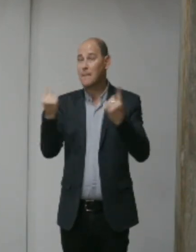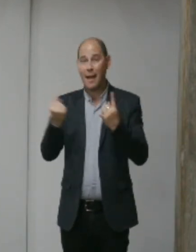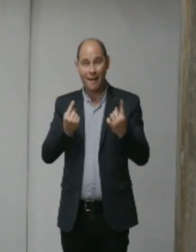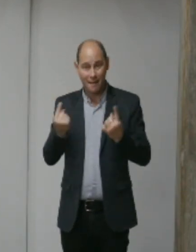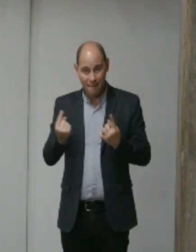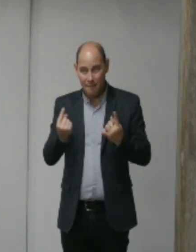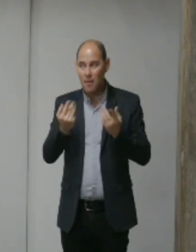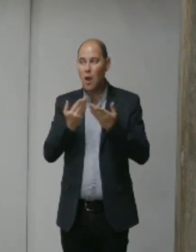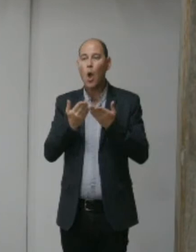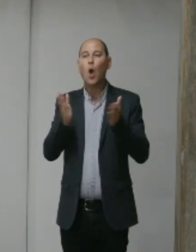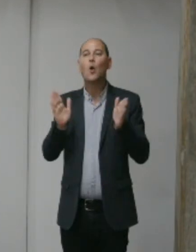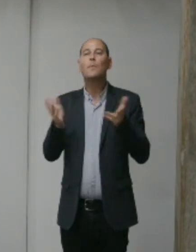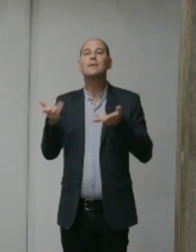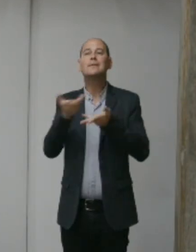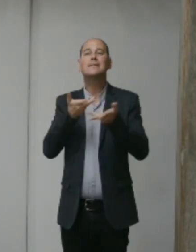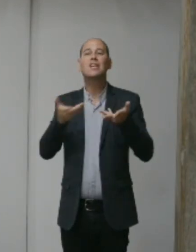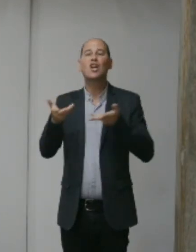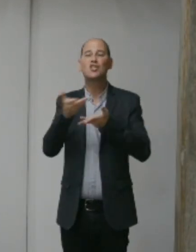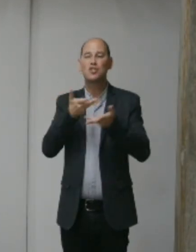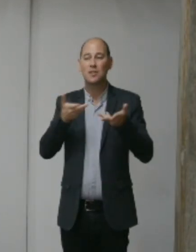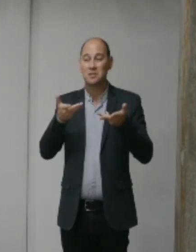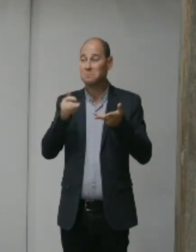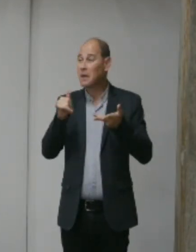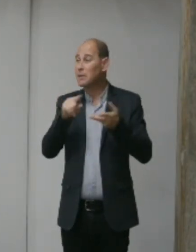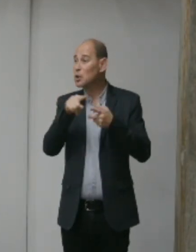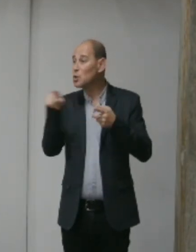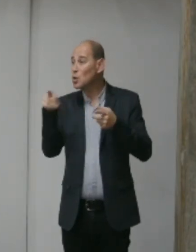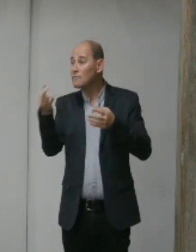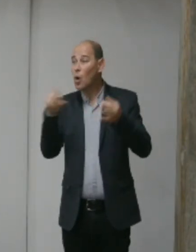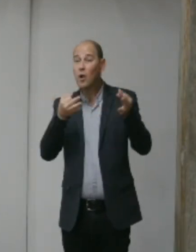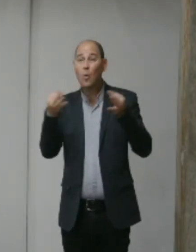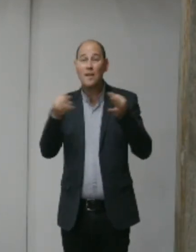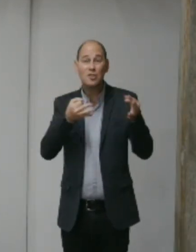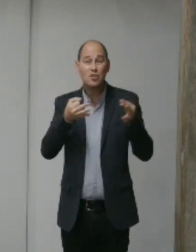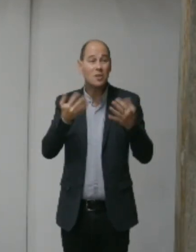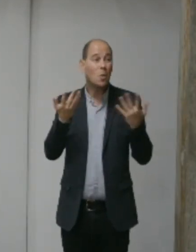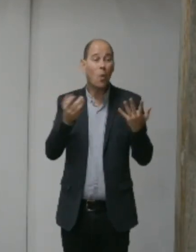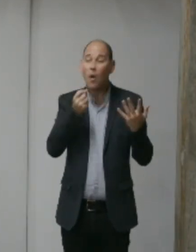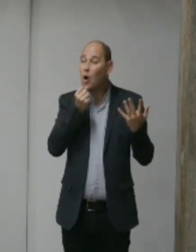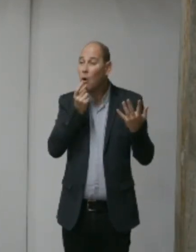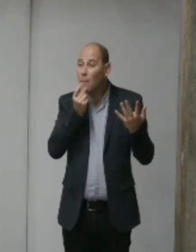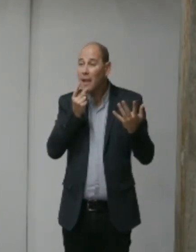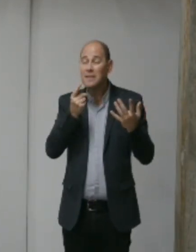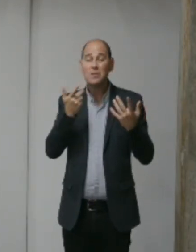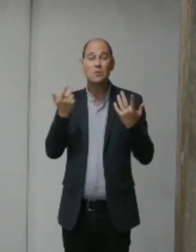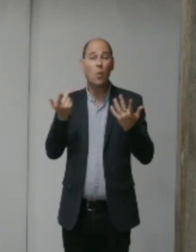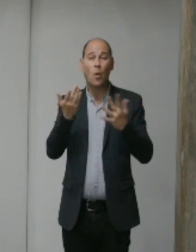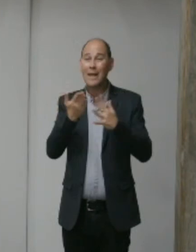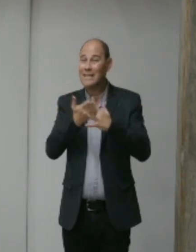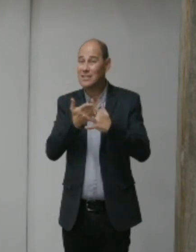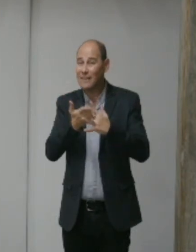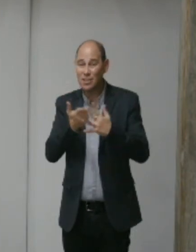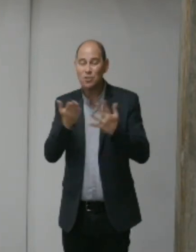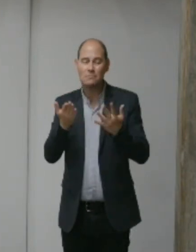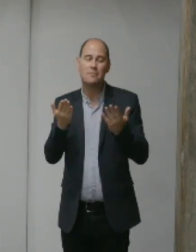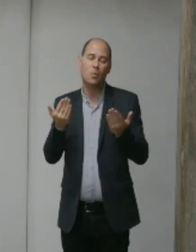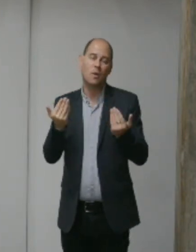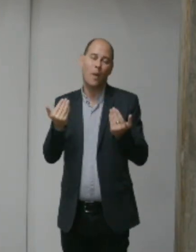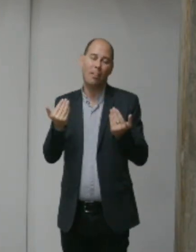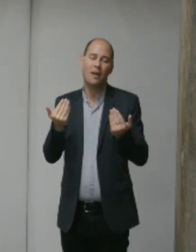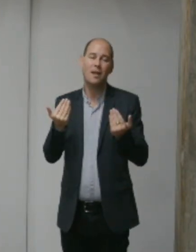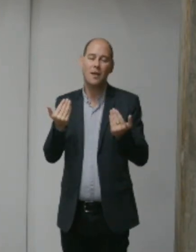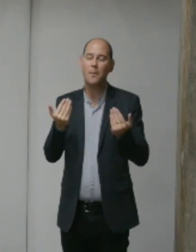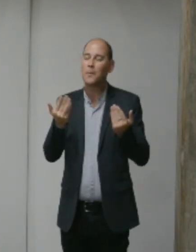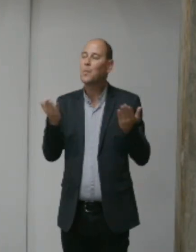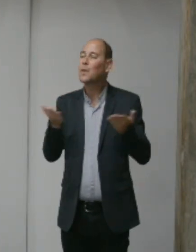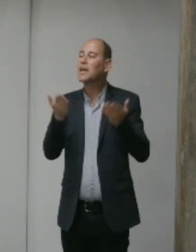an open discussion. So if you've got questions or just comments, interventions, they're really, really welcome. So we